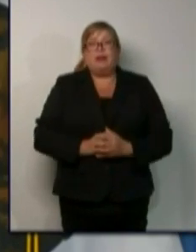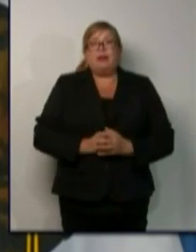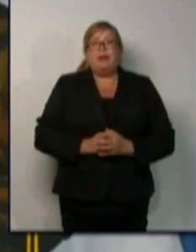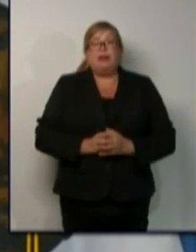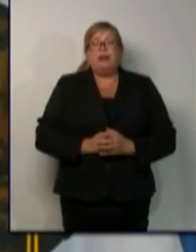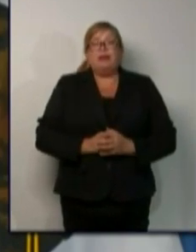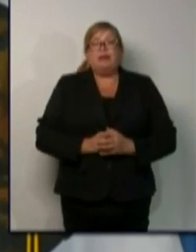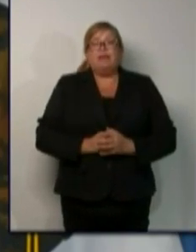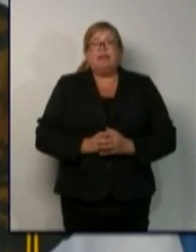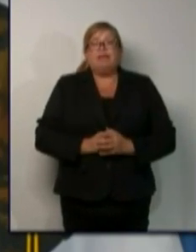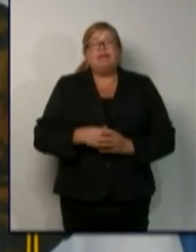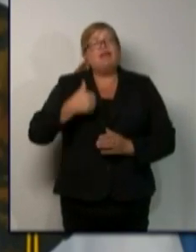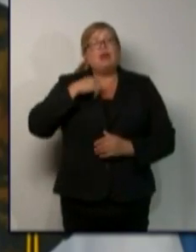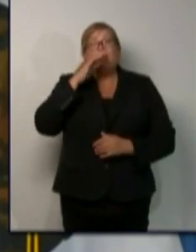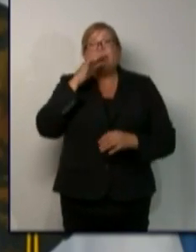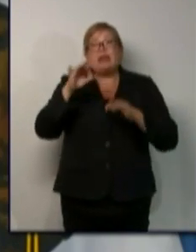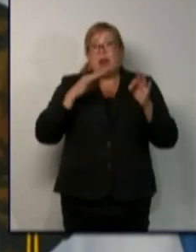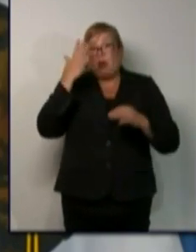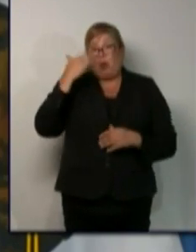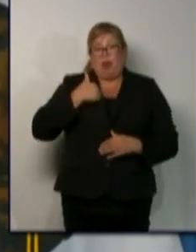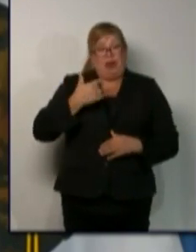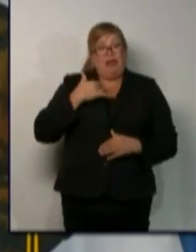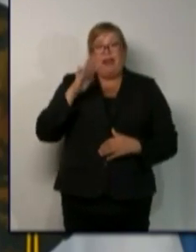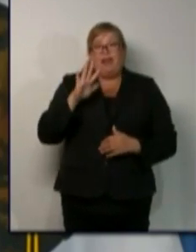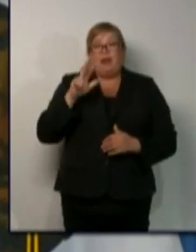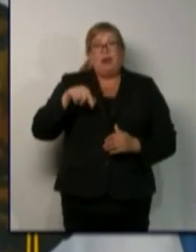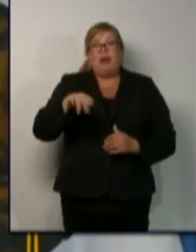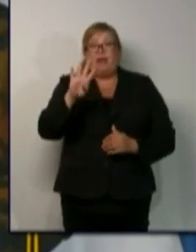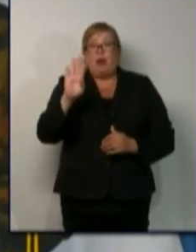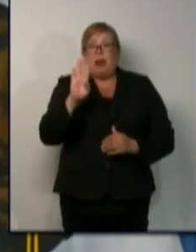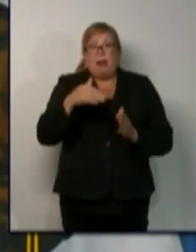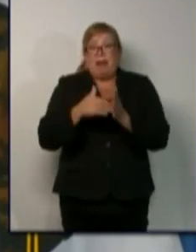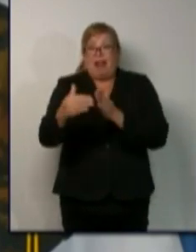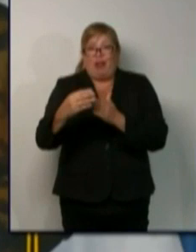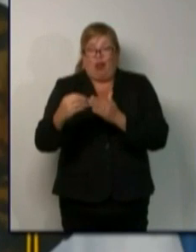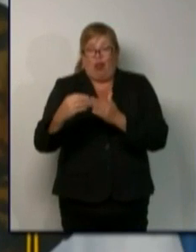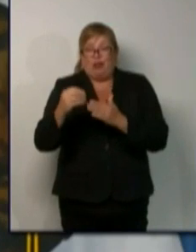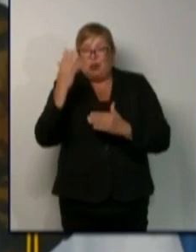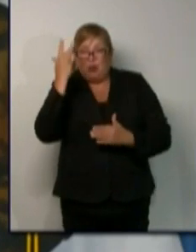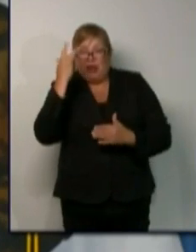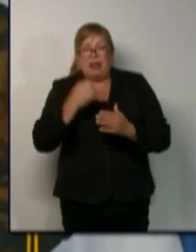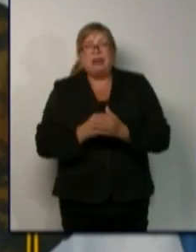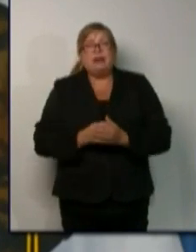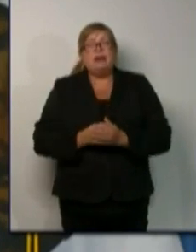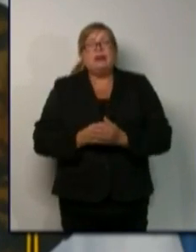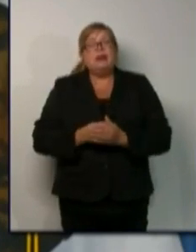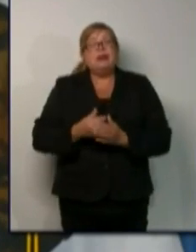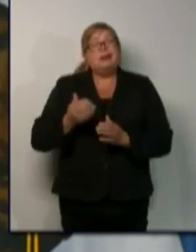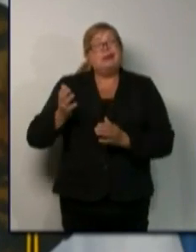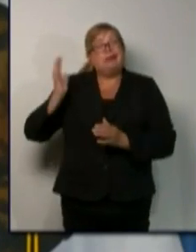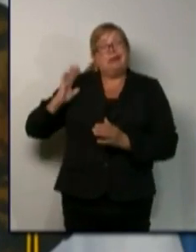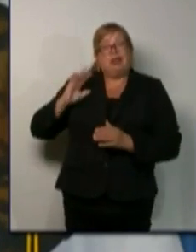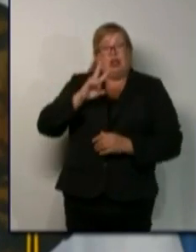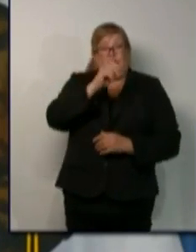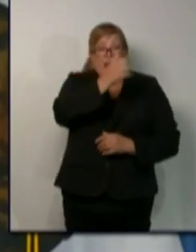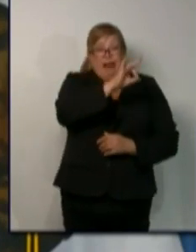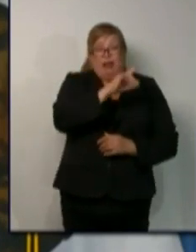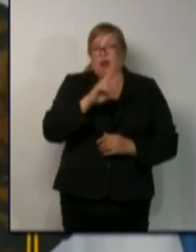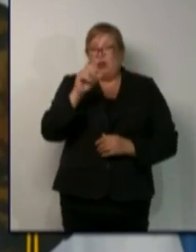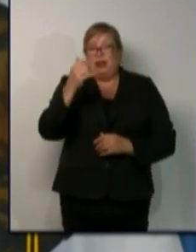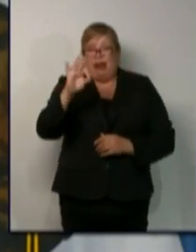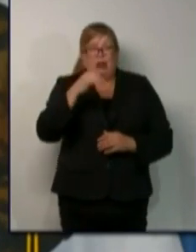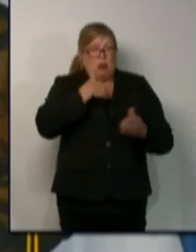it's $54.3 billion. We cleaned up the 2018 and 2019 budget year.